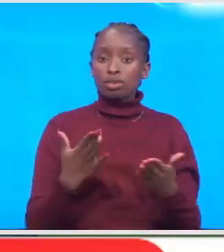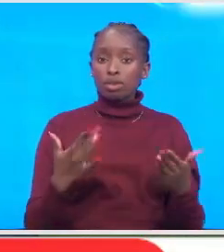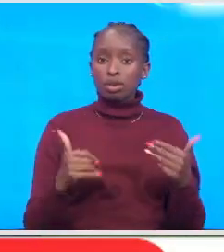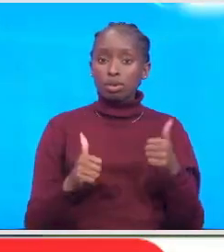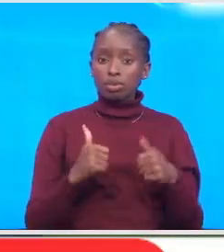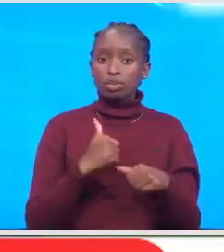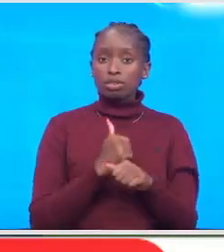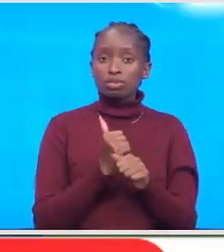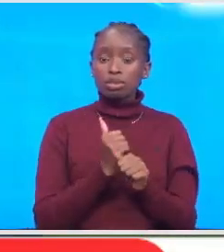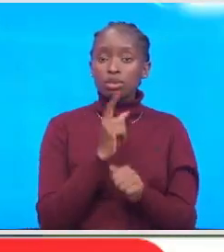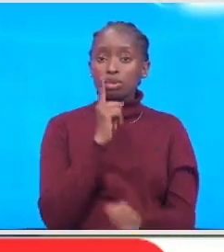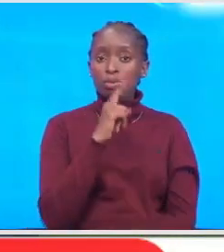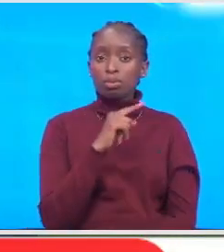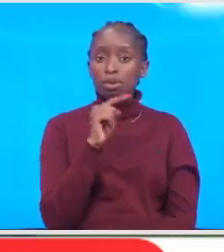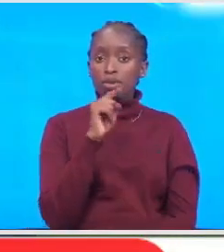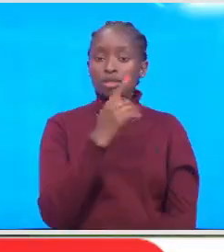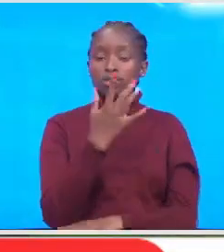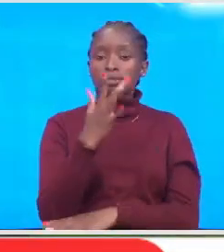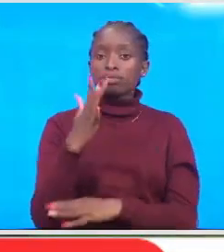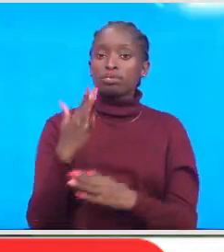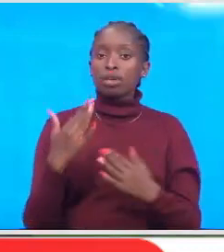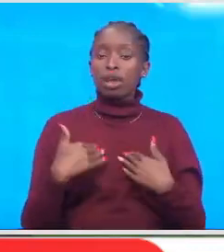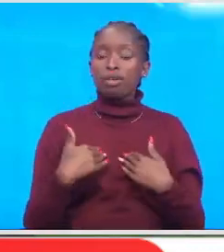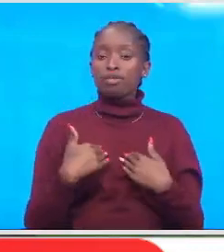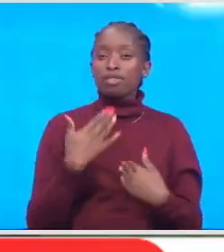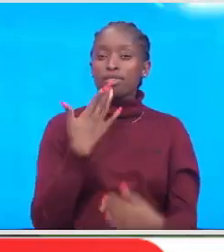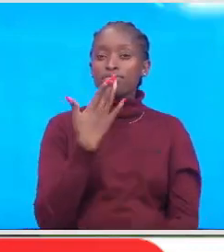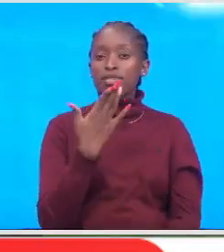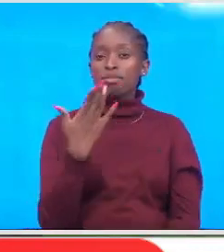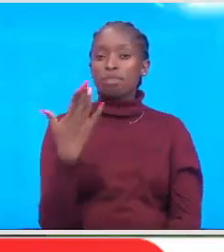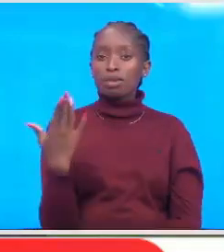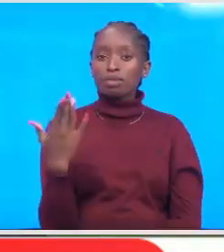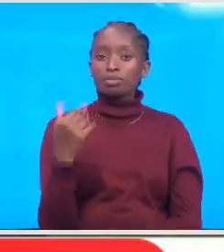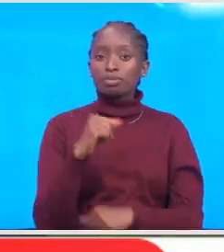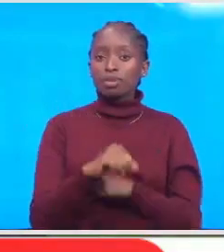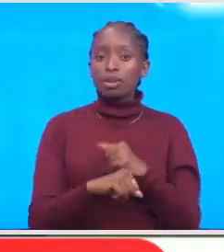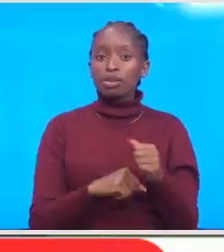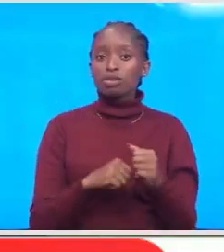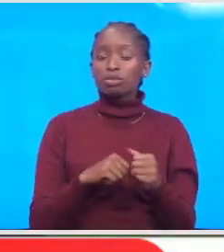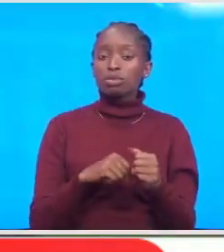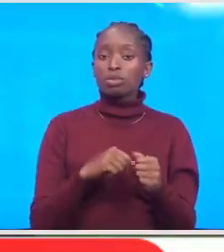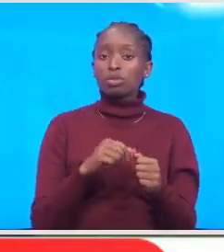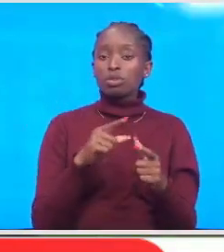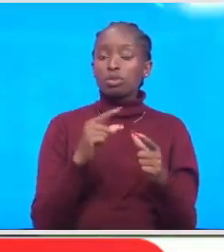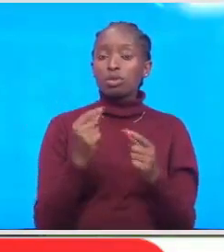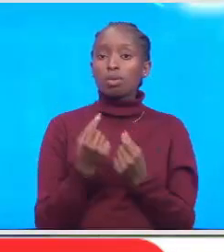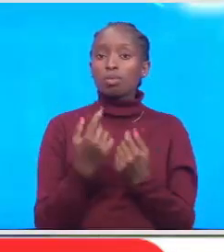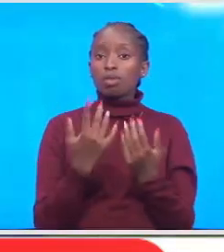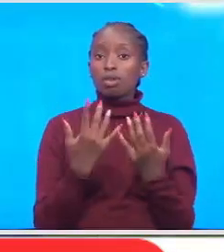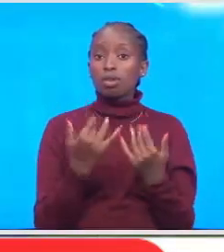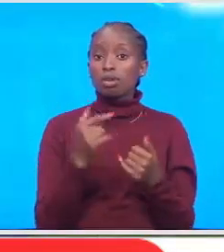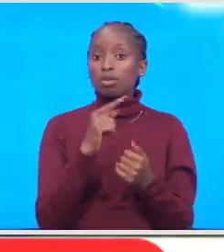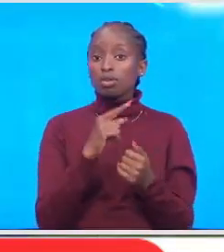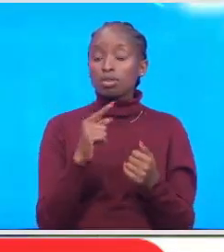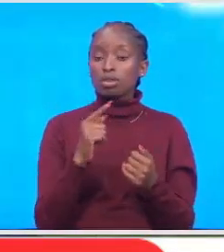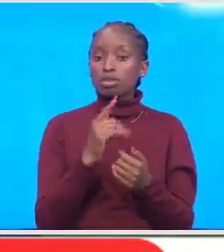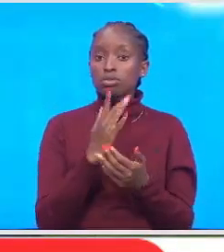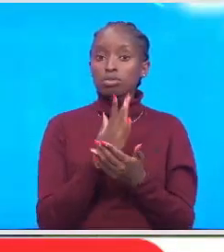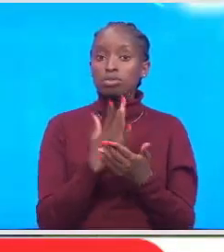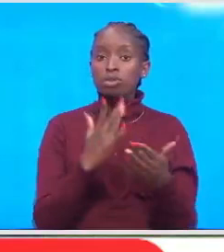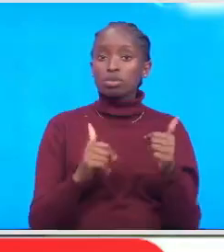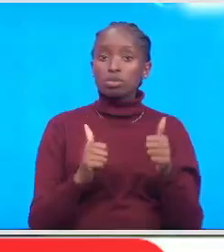we took for granted. These are the important action points. Now, parts of the world are more advanced than